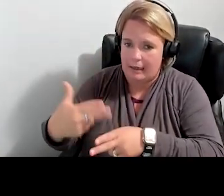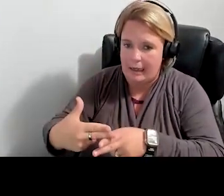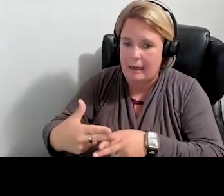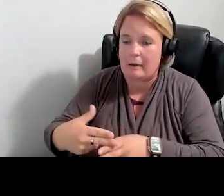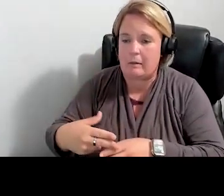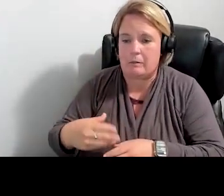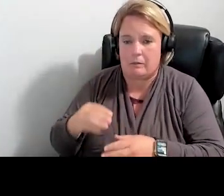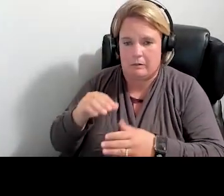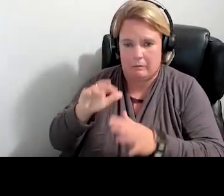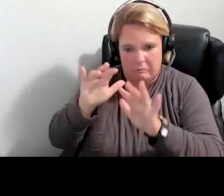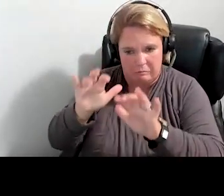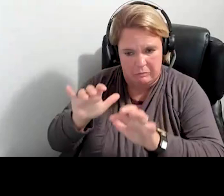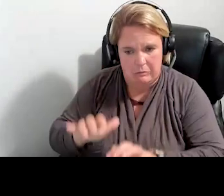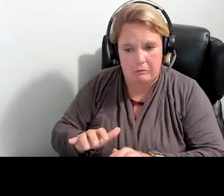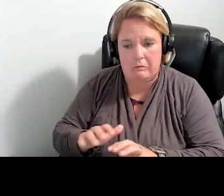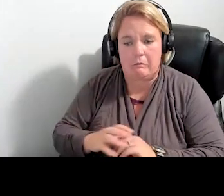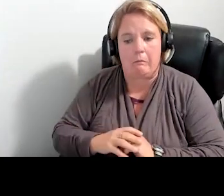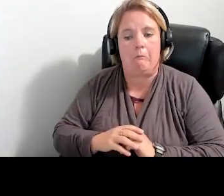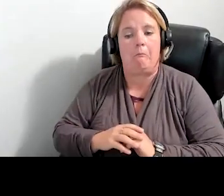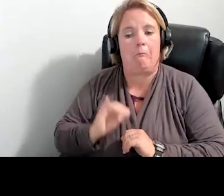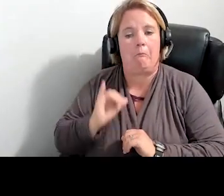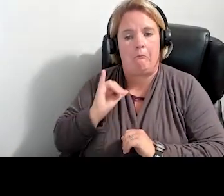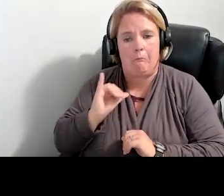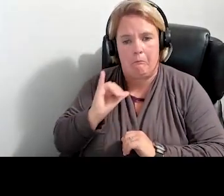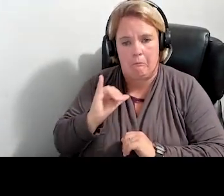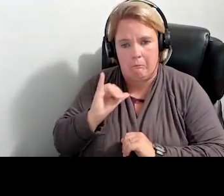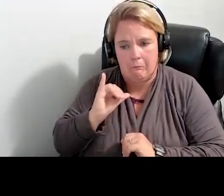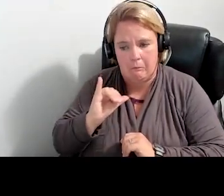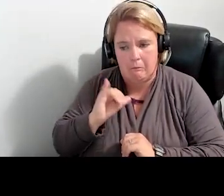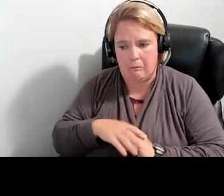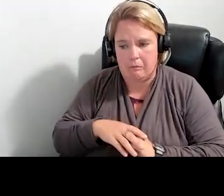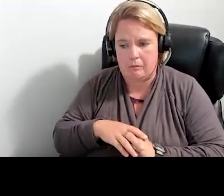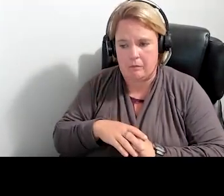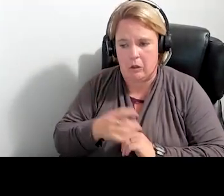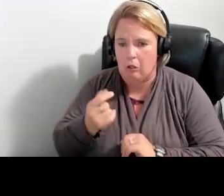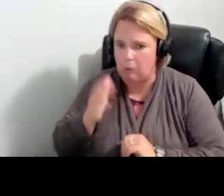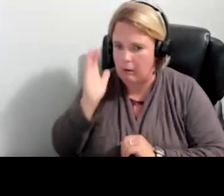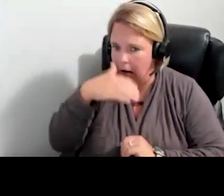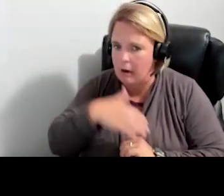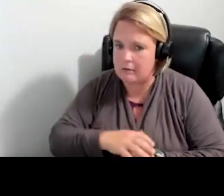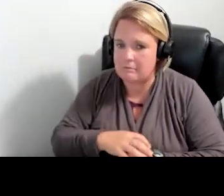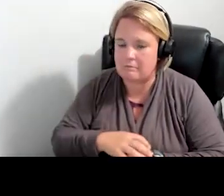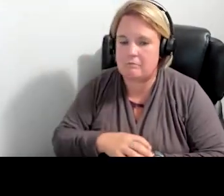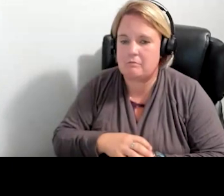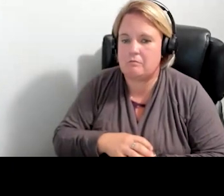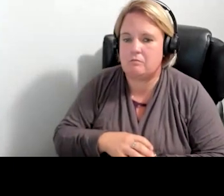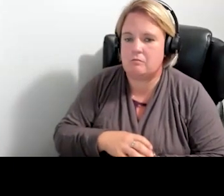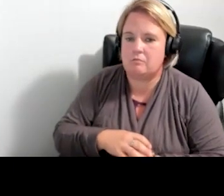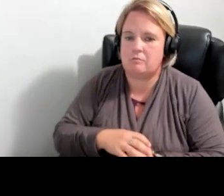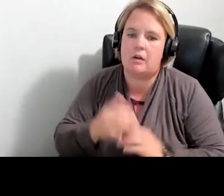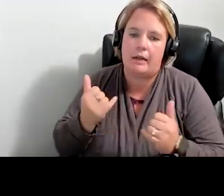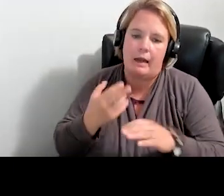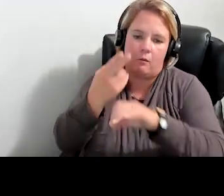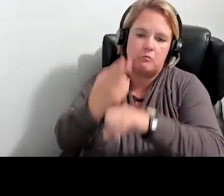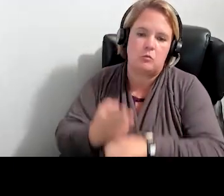and it was just, I don't know, it was kind of freaky. I've kind of gotten used to it